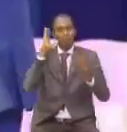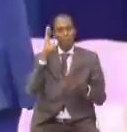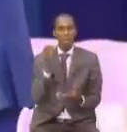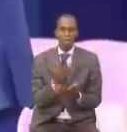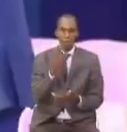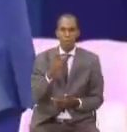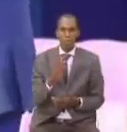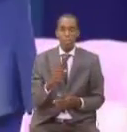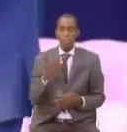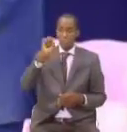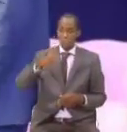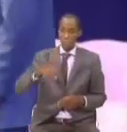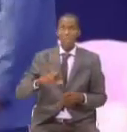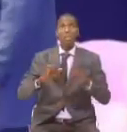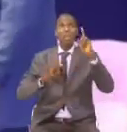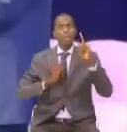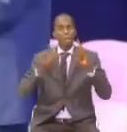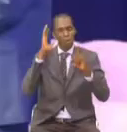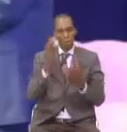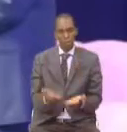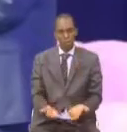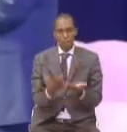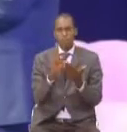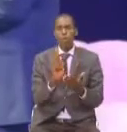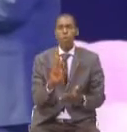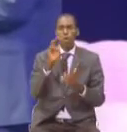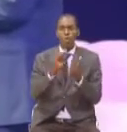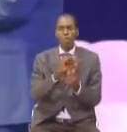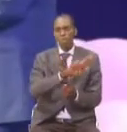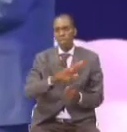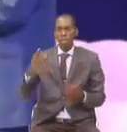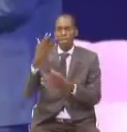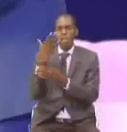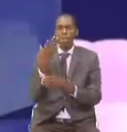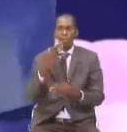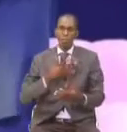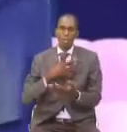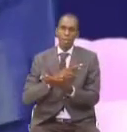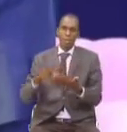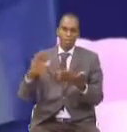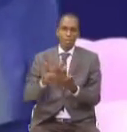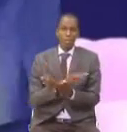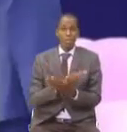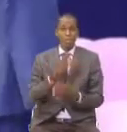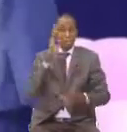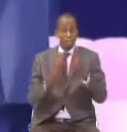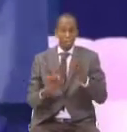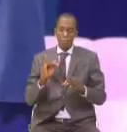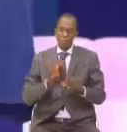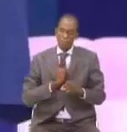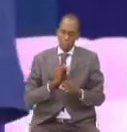Yea, I will uphold you with the right hand of my righteousness. If I get saved, can